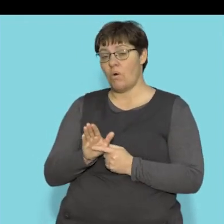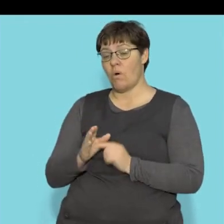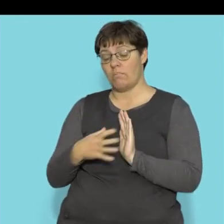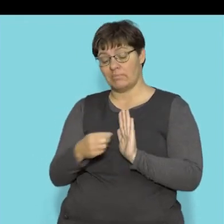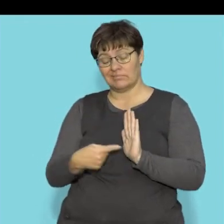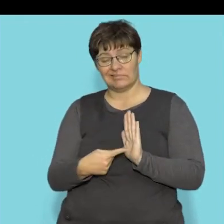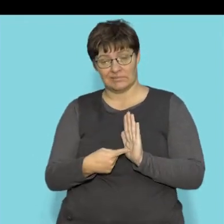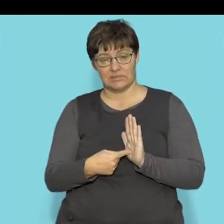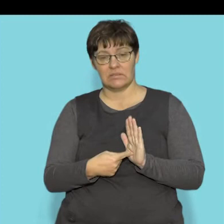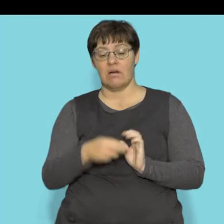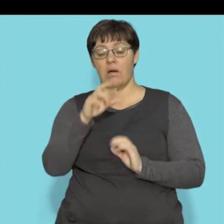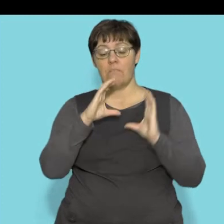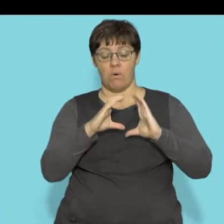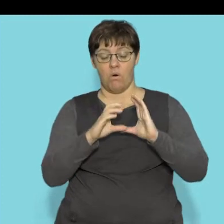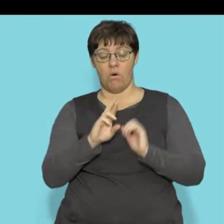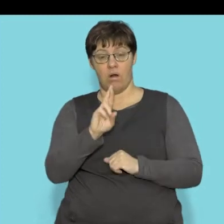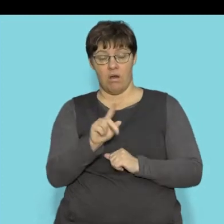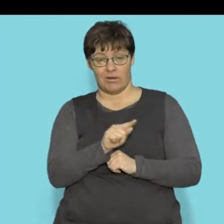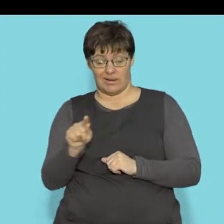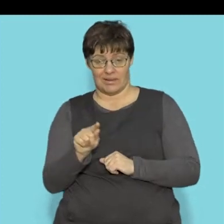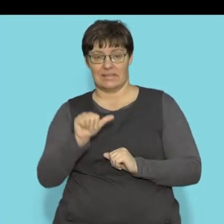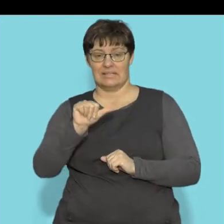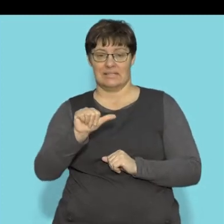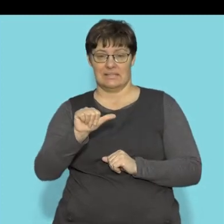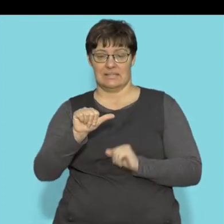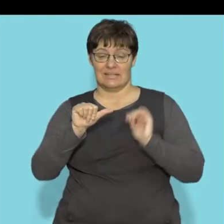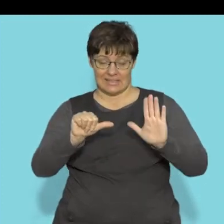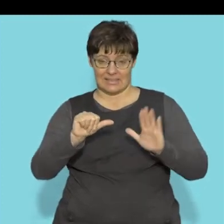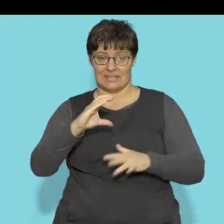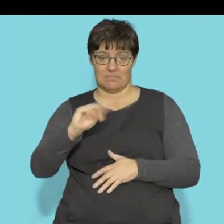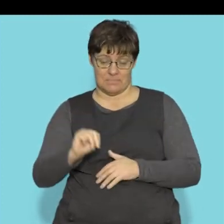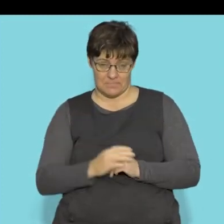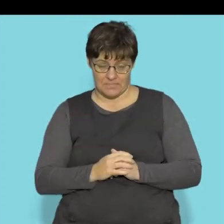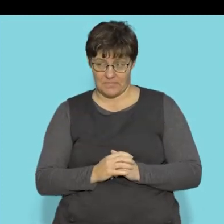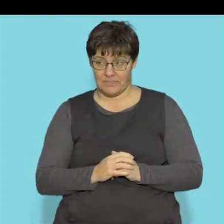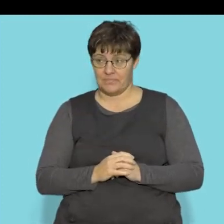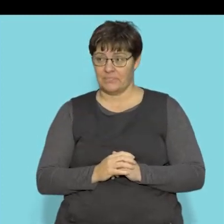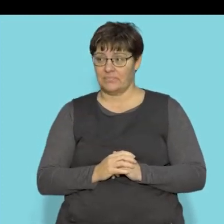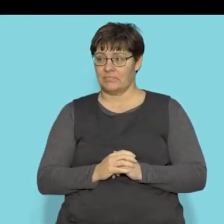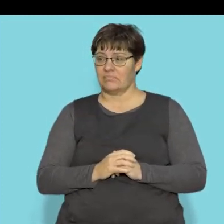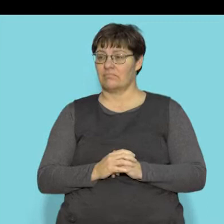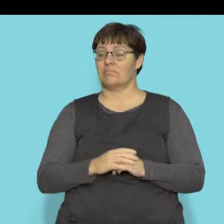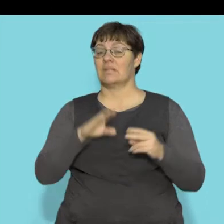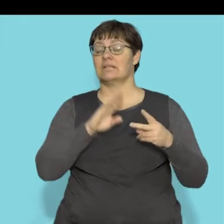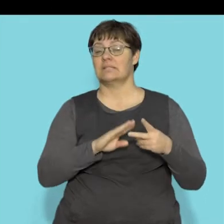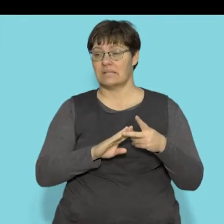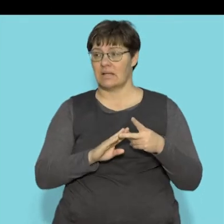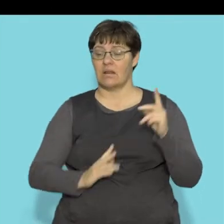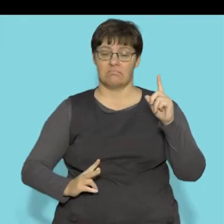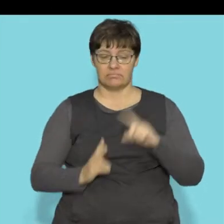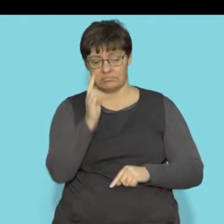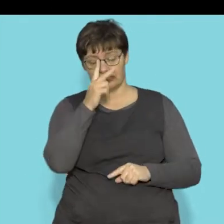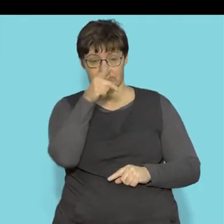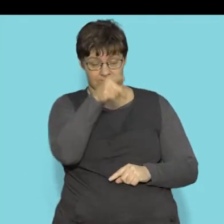radius of the ball is 6 centimeters. The second diagram shows the cross-section of the glass